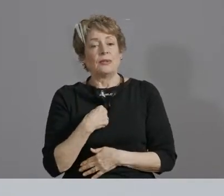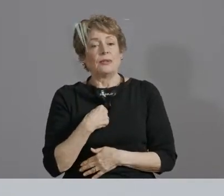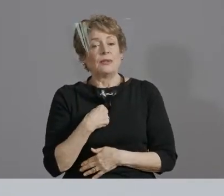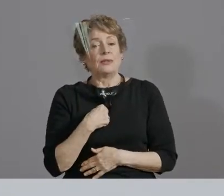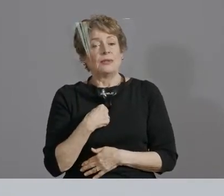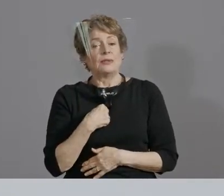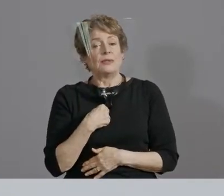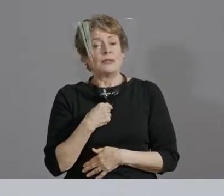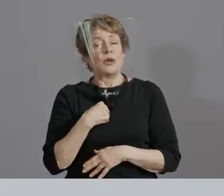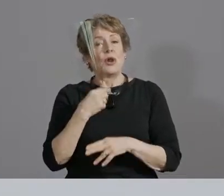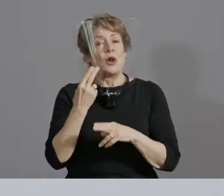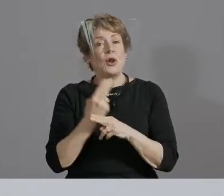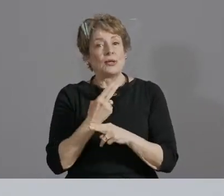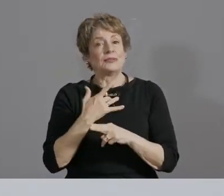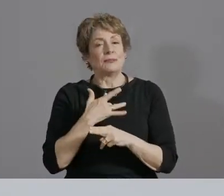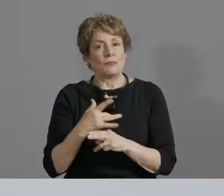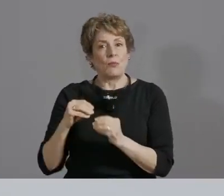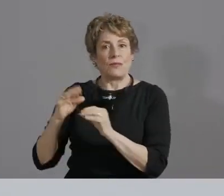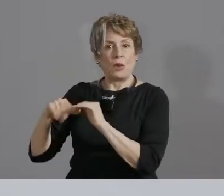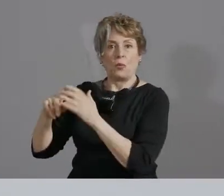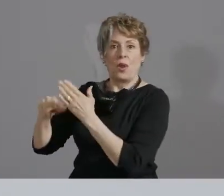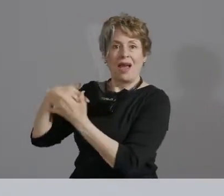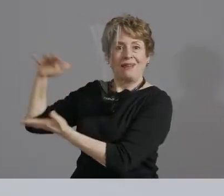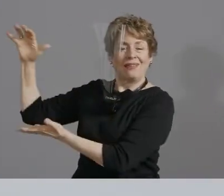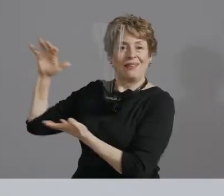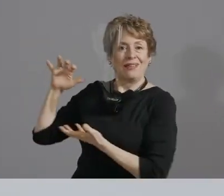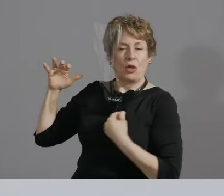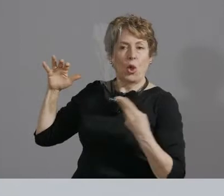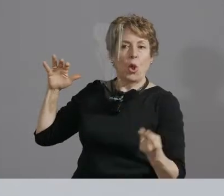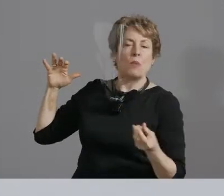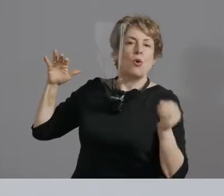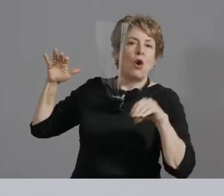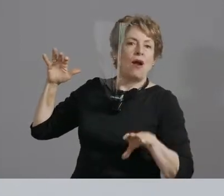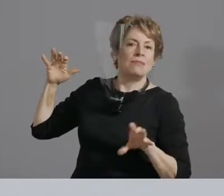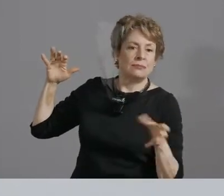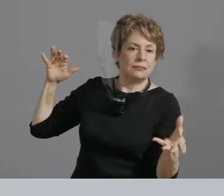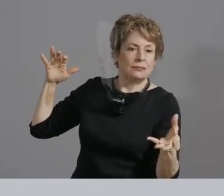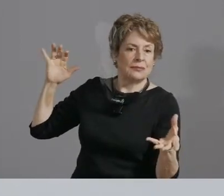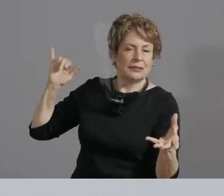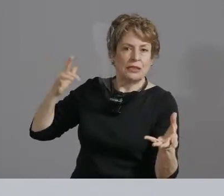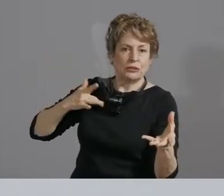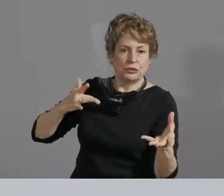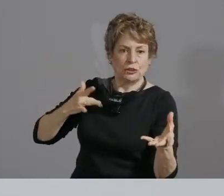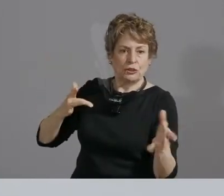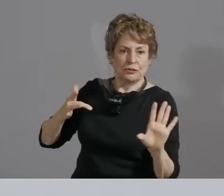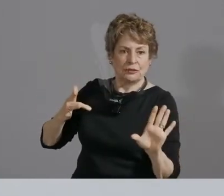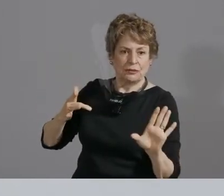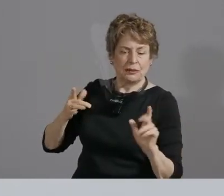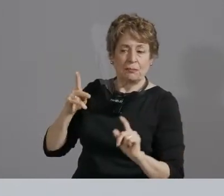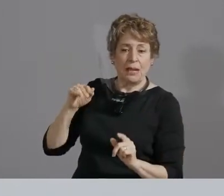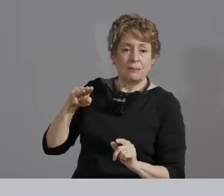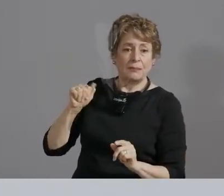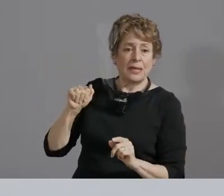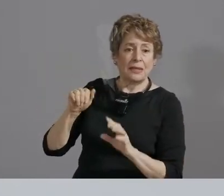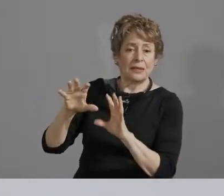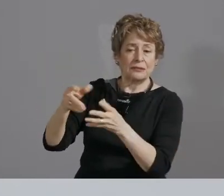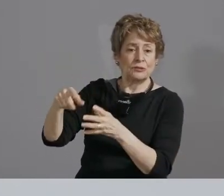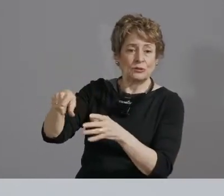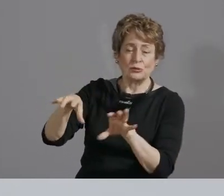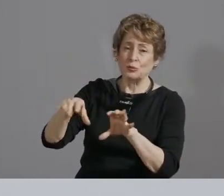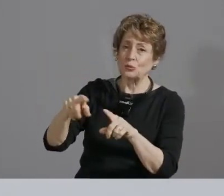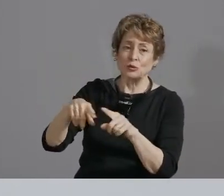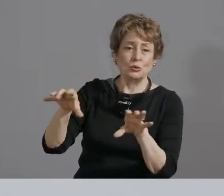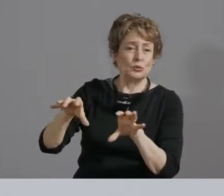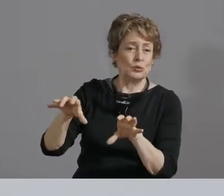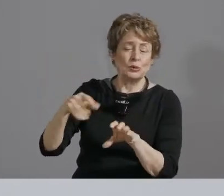federal partners. So that's a concern. But Pima County is doing exactly what we're asking them to, which is to get doses into the